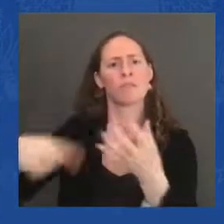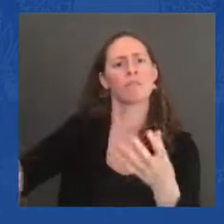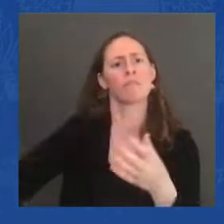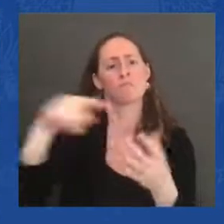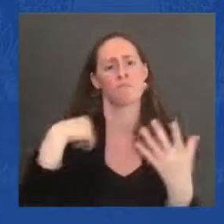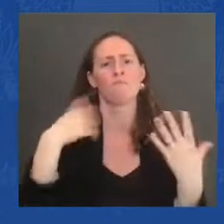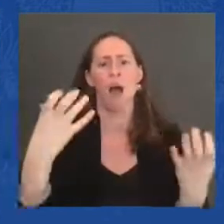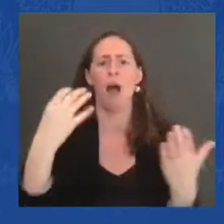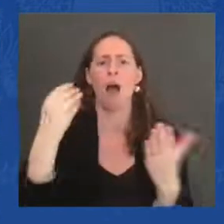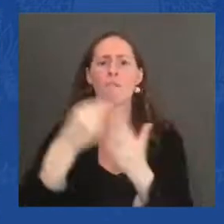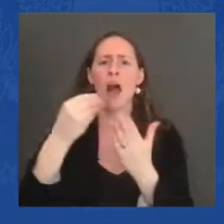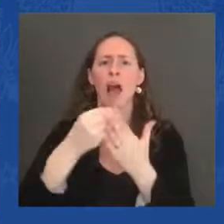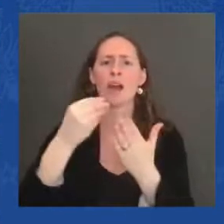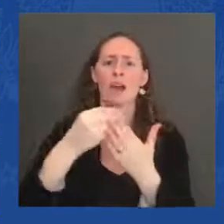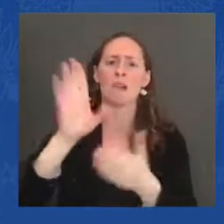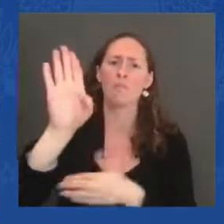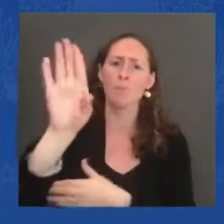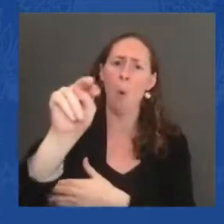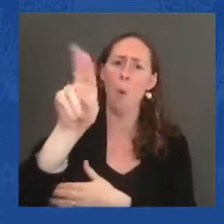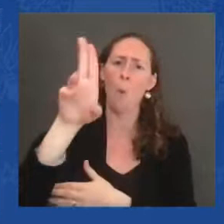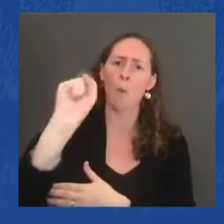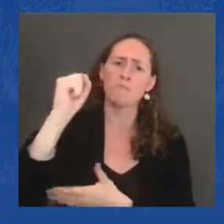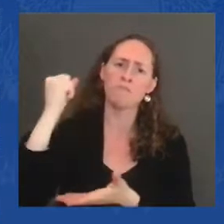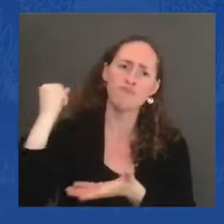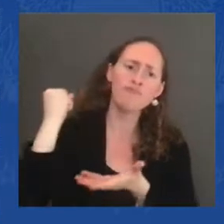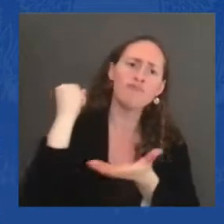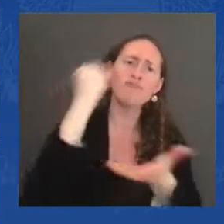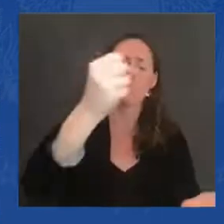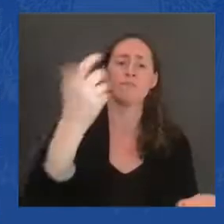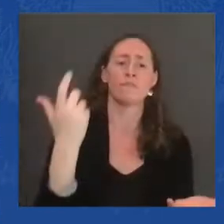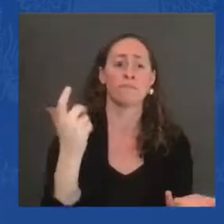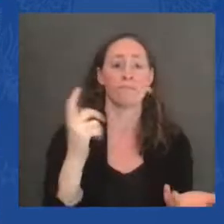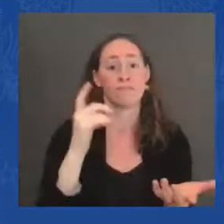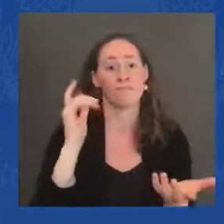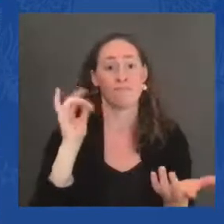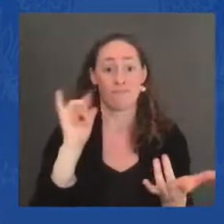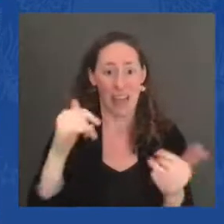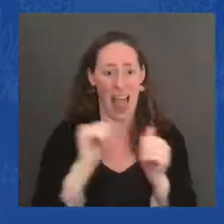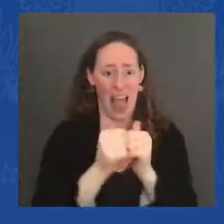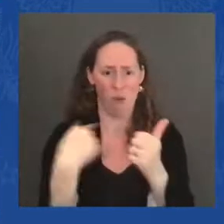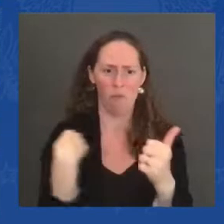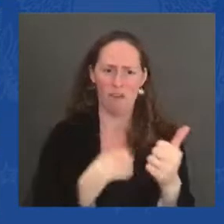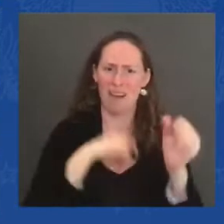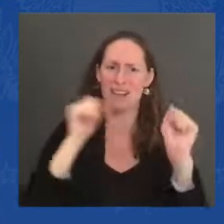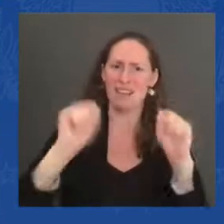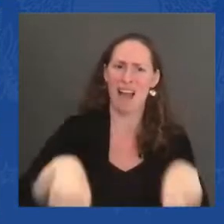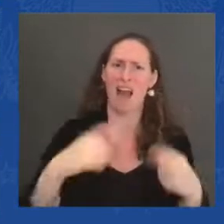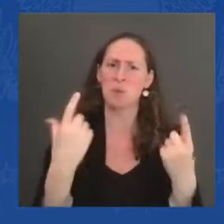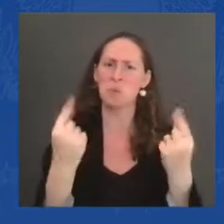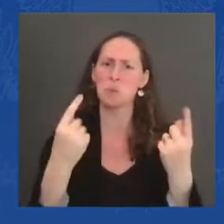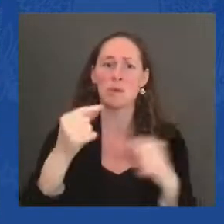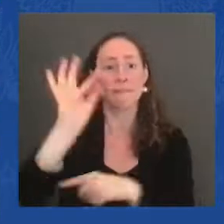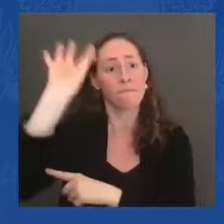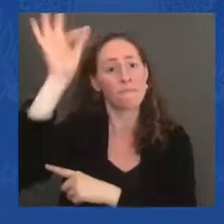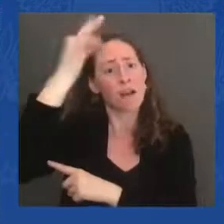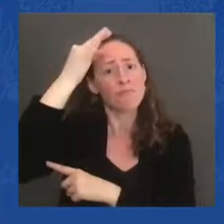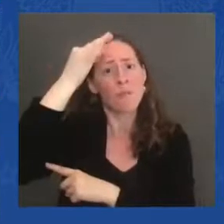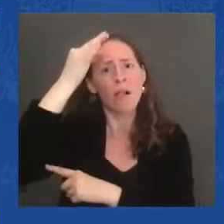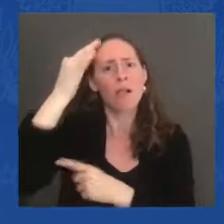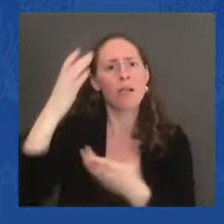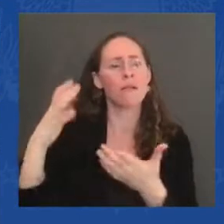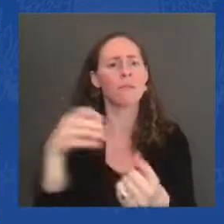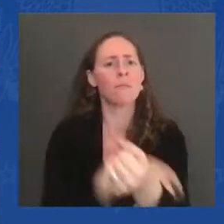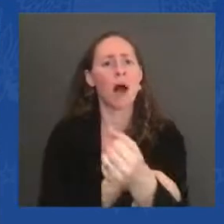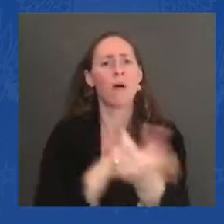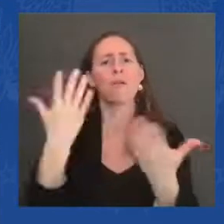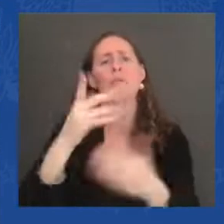least $15 an hour. I mean, they should make a heck of a lot more, but at least $15 an hour. And I'm committing to work